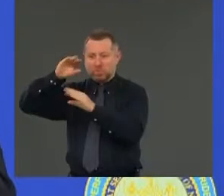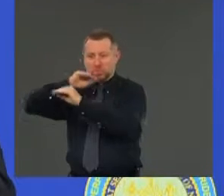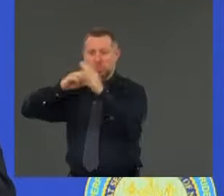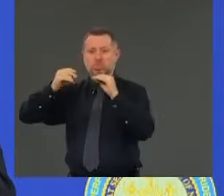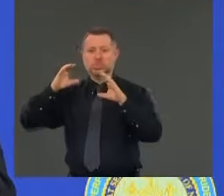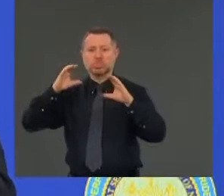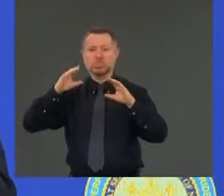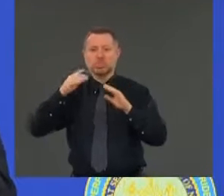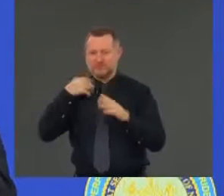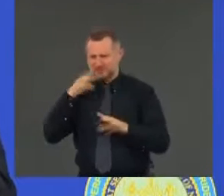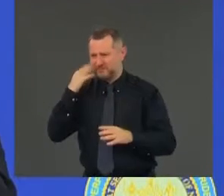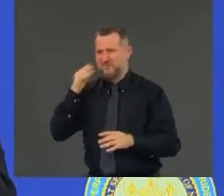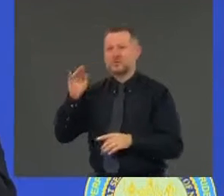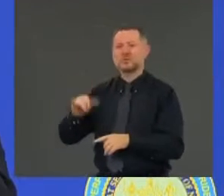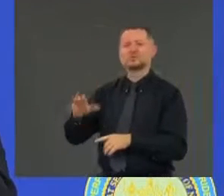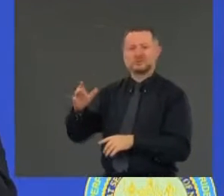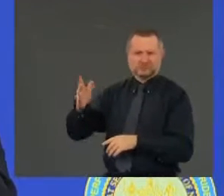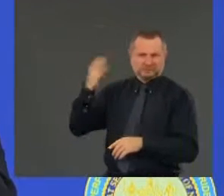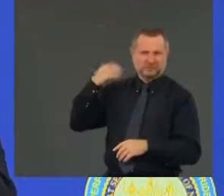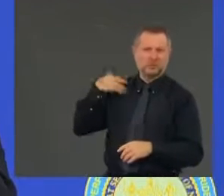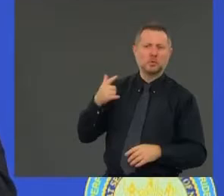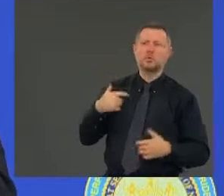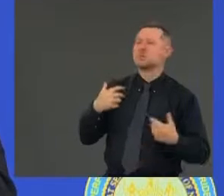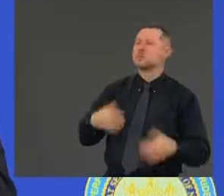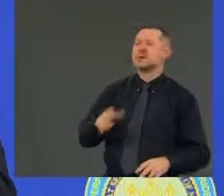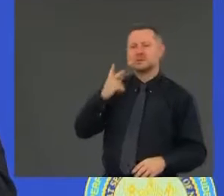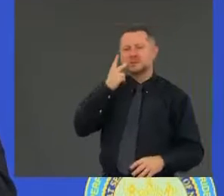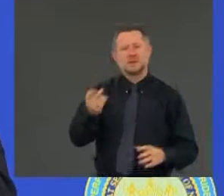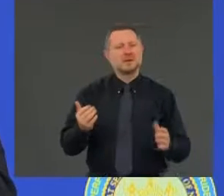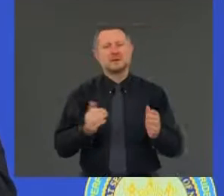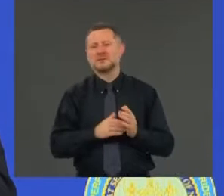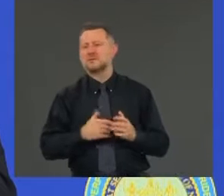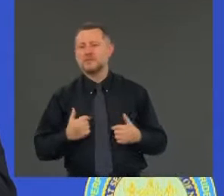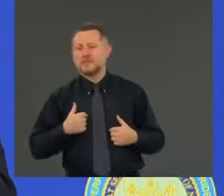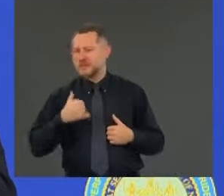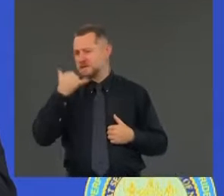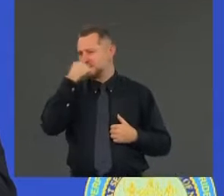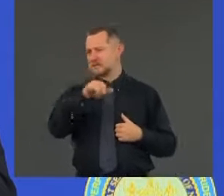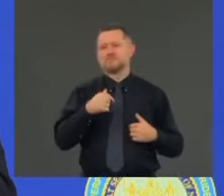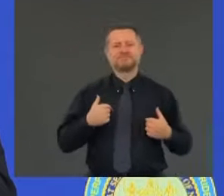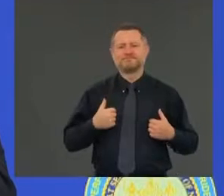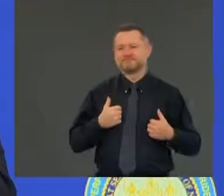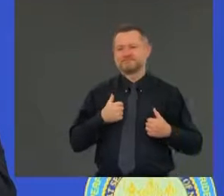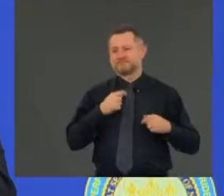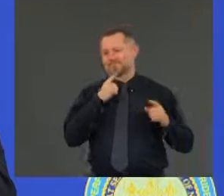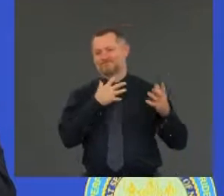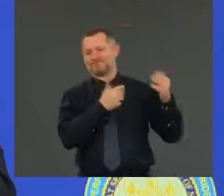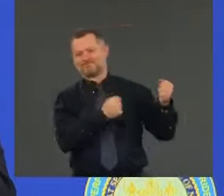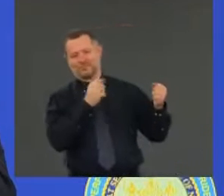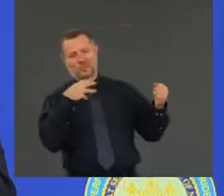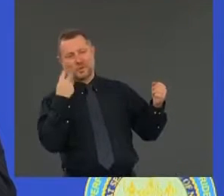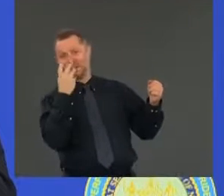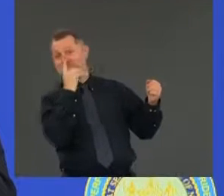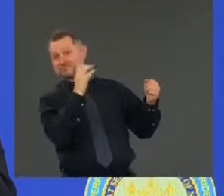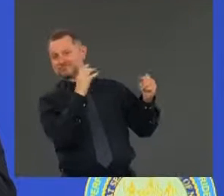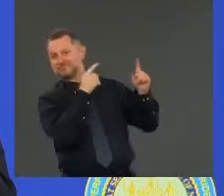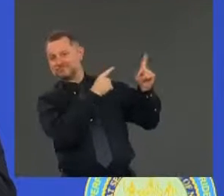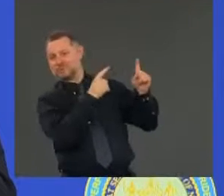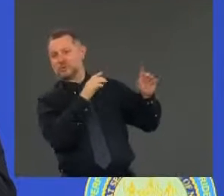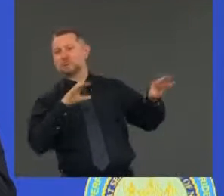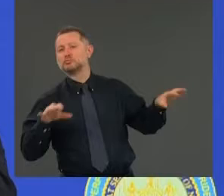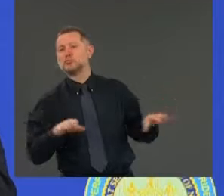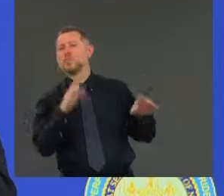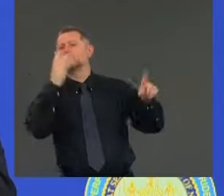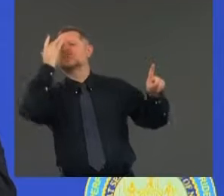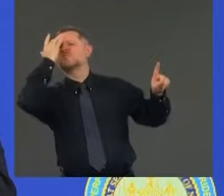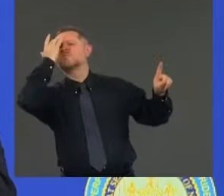there before. So I'm still banking on Washington doing the intelligent thing. It's